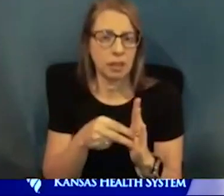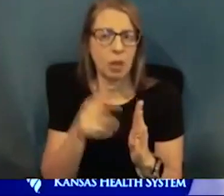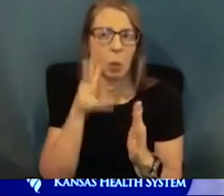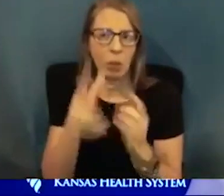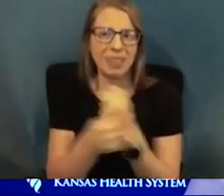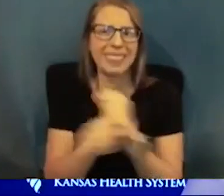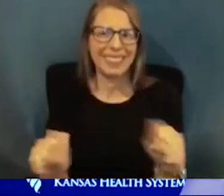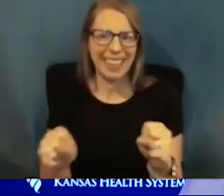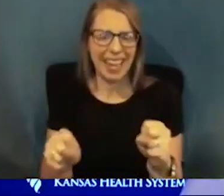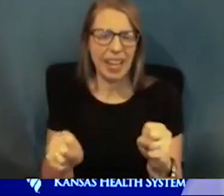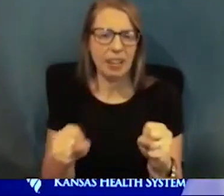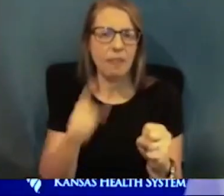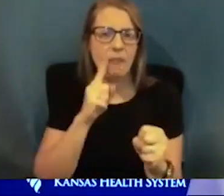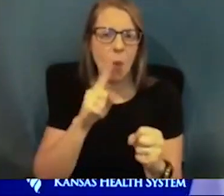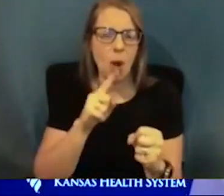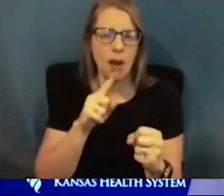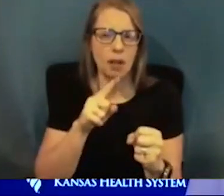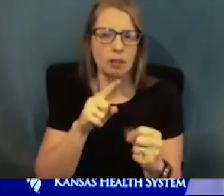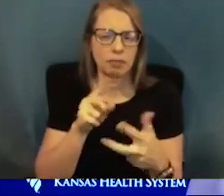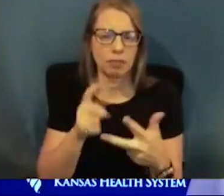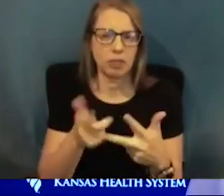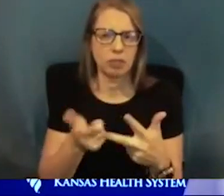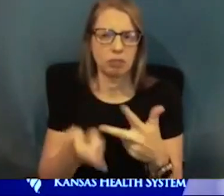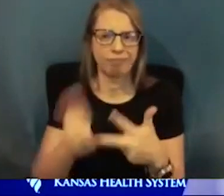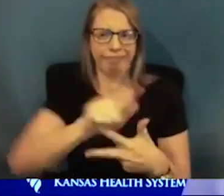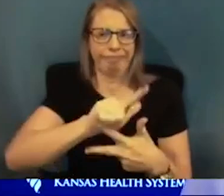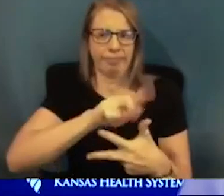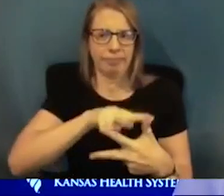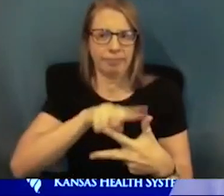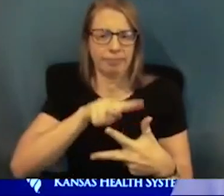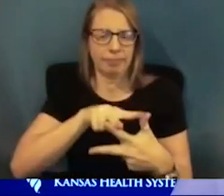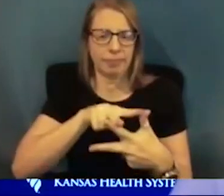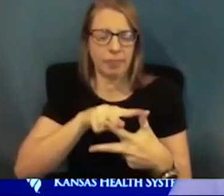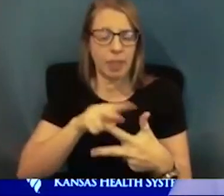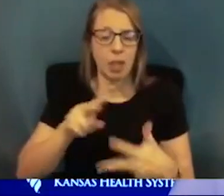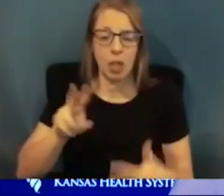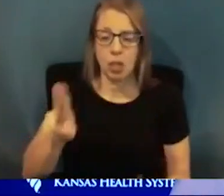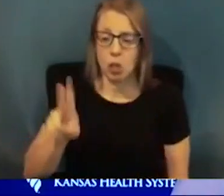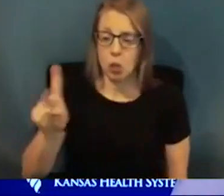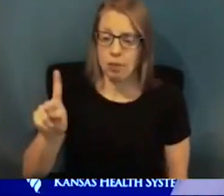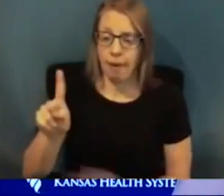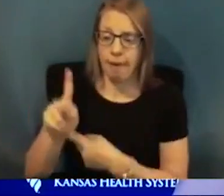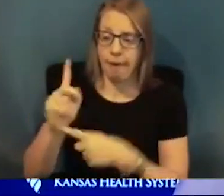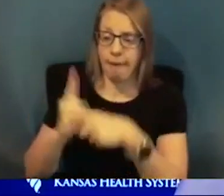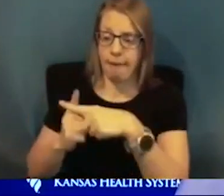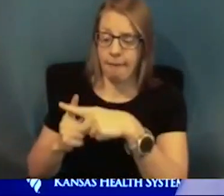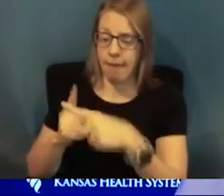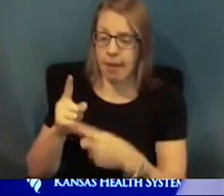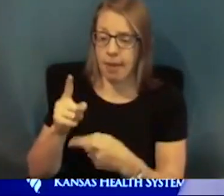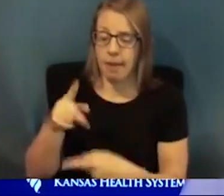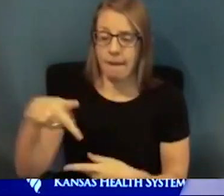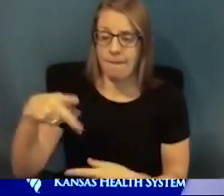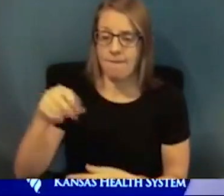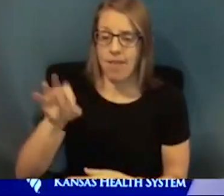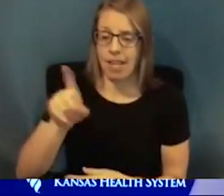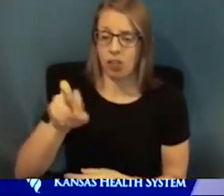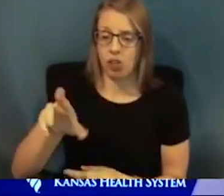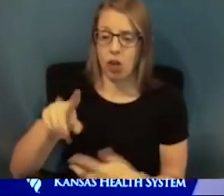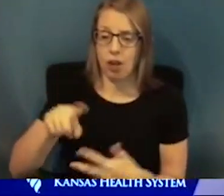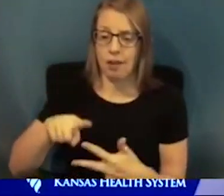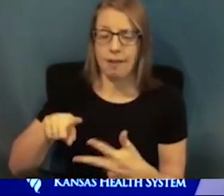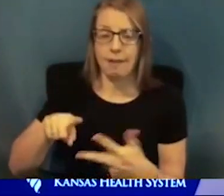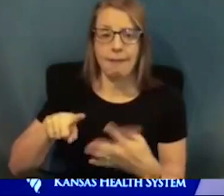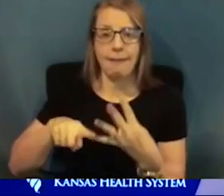get an mRNA vaccine. There was that study from the UK looking at Pfizer plus AstraZeneca, and if you remember, AstraZeneca is similar